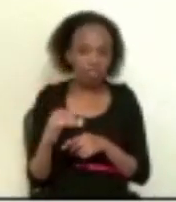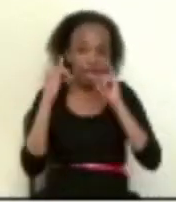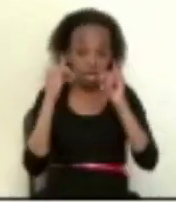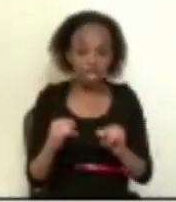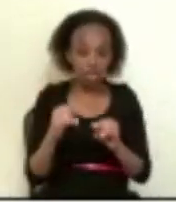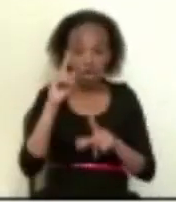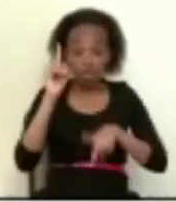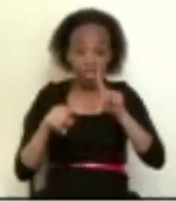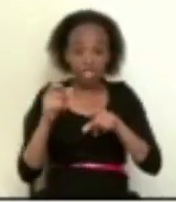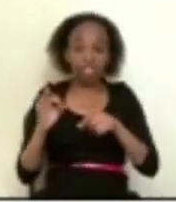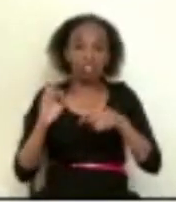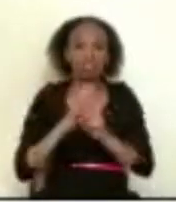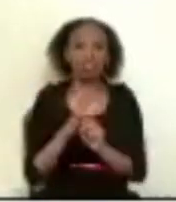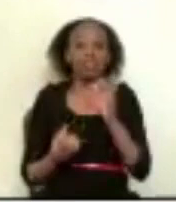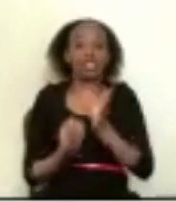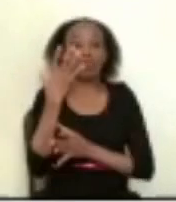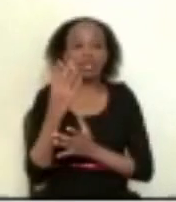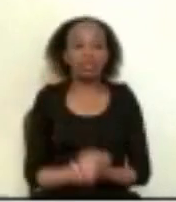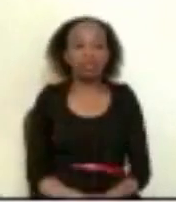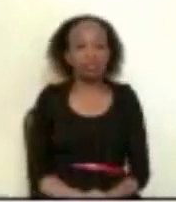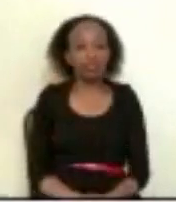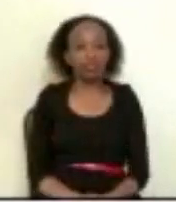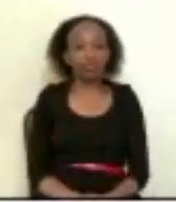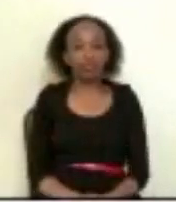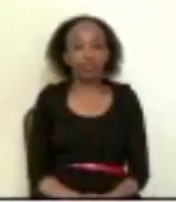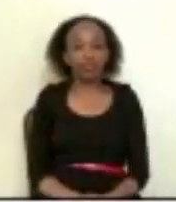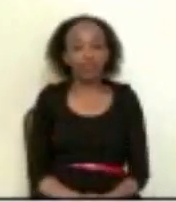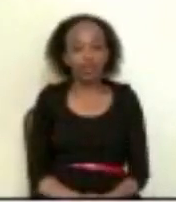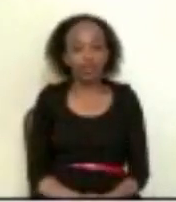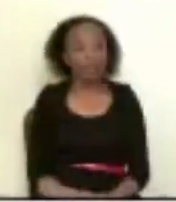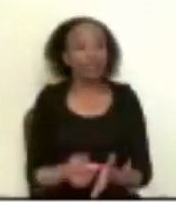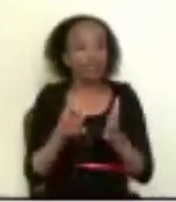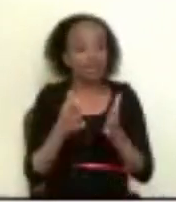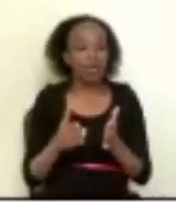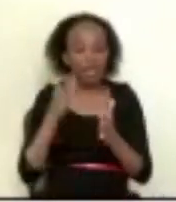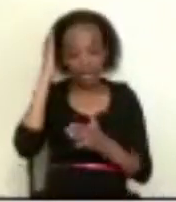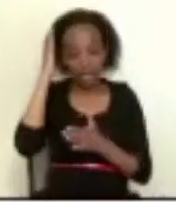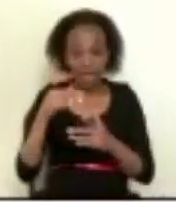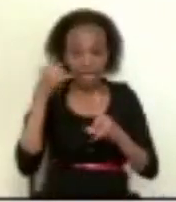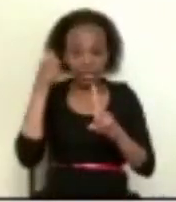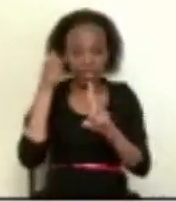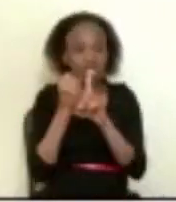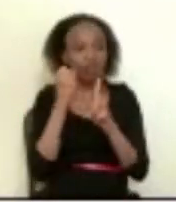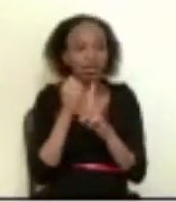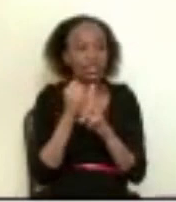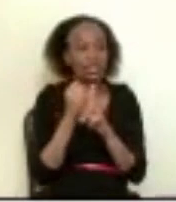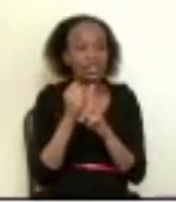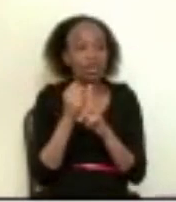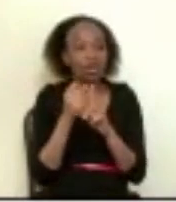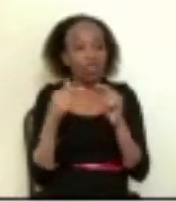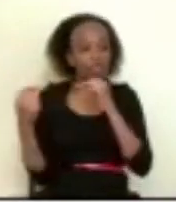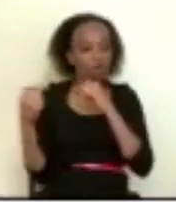of COVID coming. So what is the direct impact of the war on households